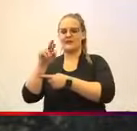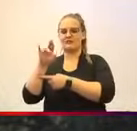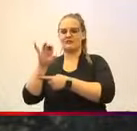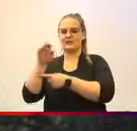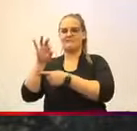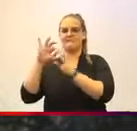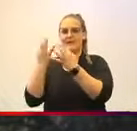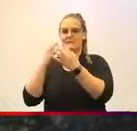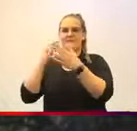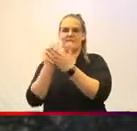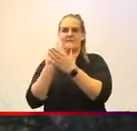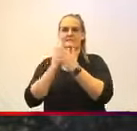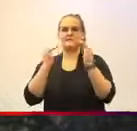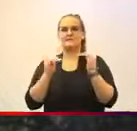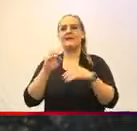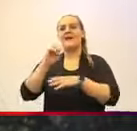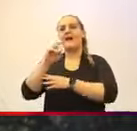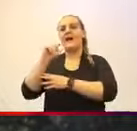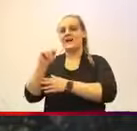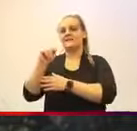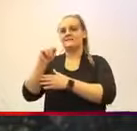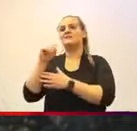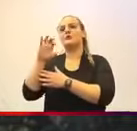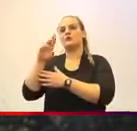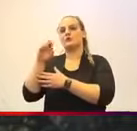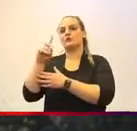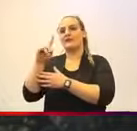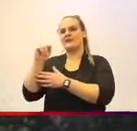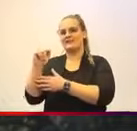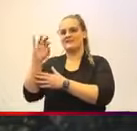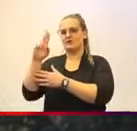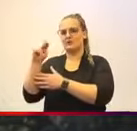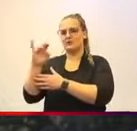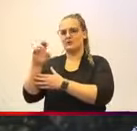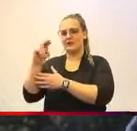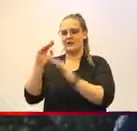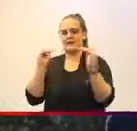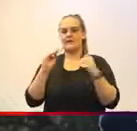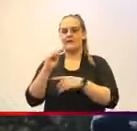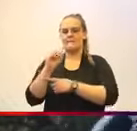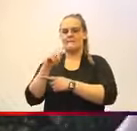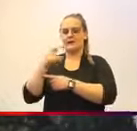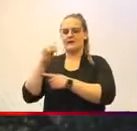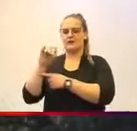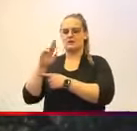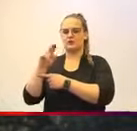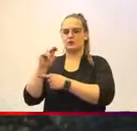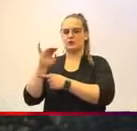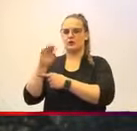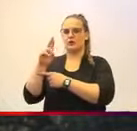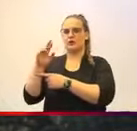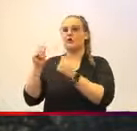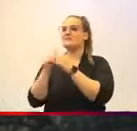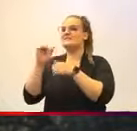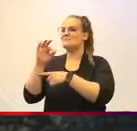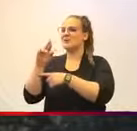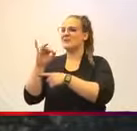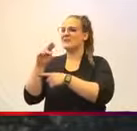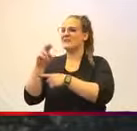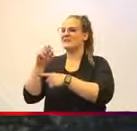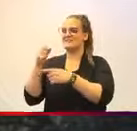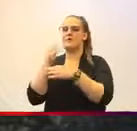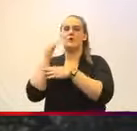Ent Credit Union, Maggie Turner with Springs Homes, Marcy Langlois, T. Rowe